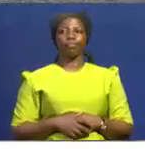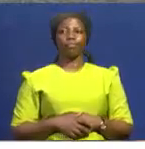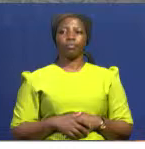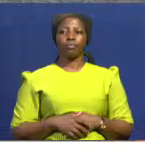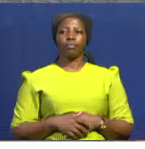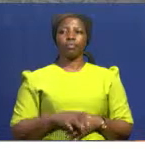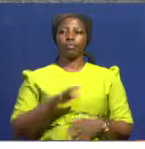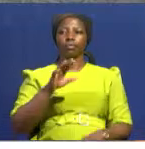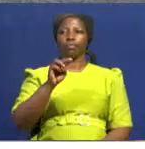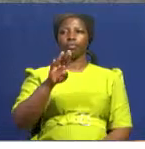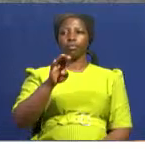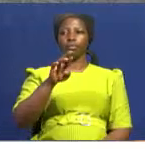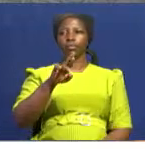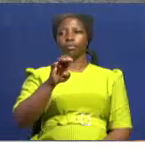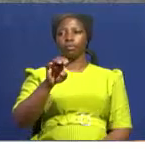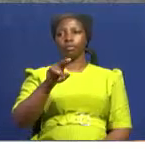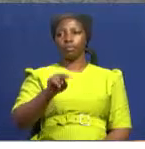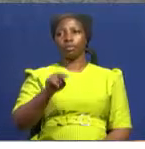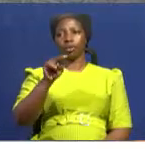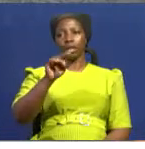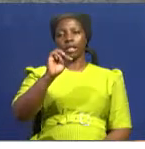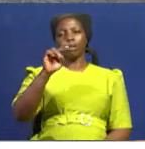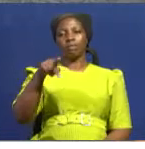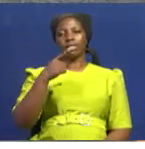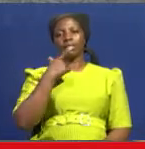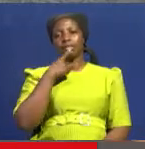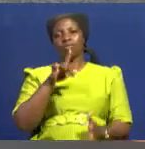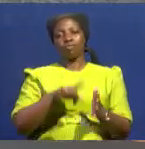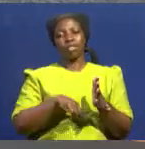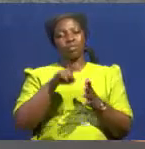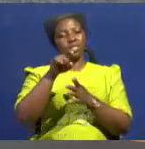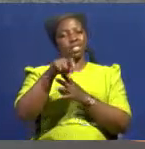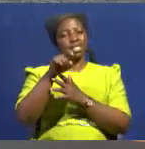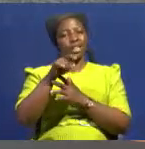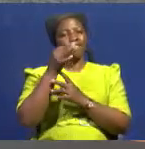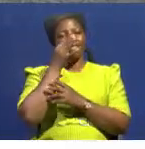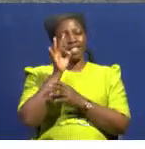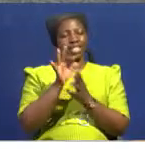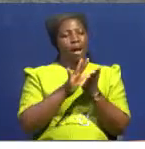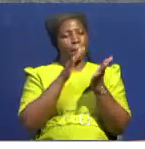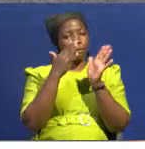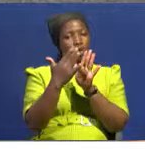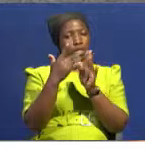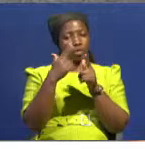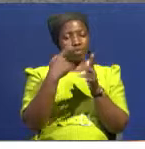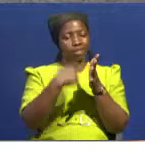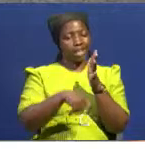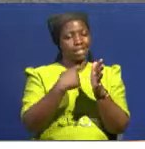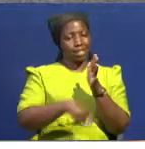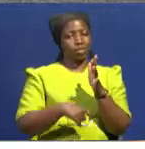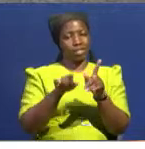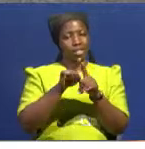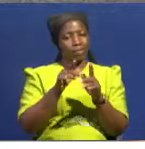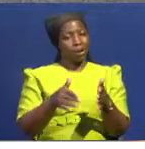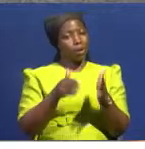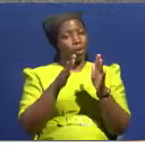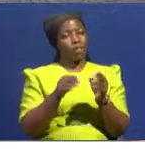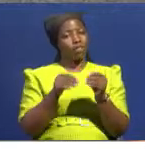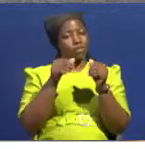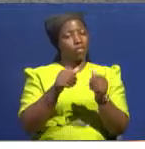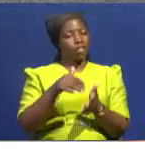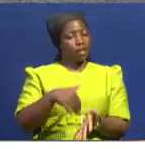North Member of Parliament Geoffrey Ruku highlighted the urgency for a fresh approach to taxation as a means of addressing